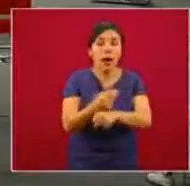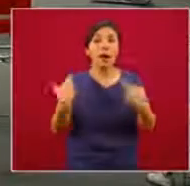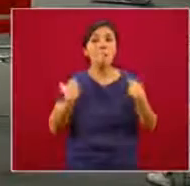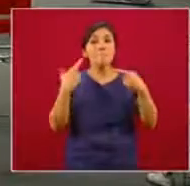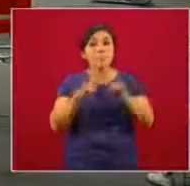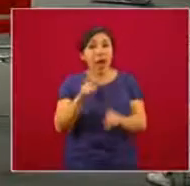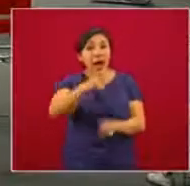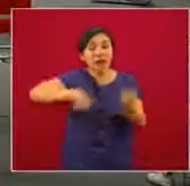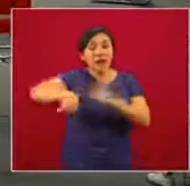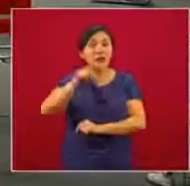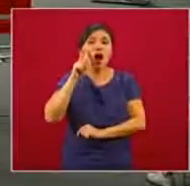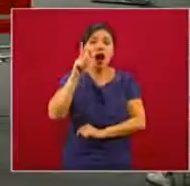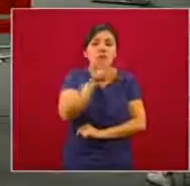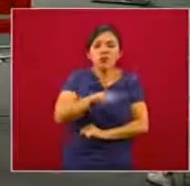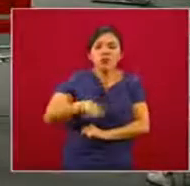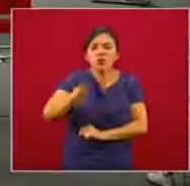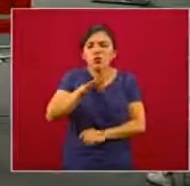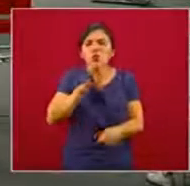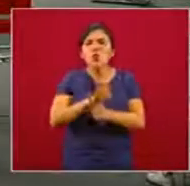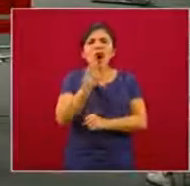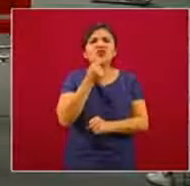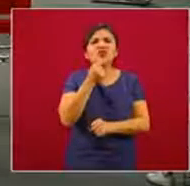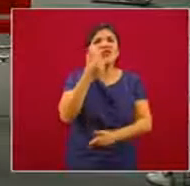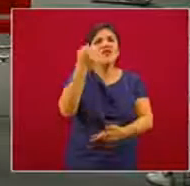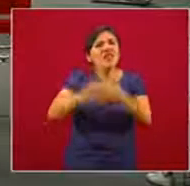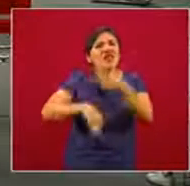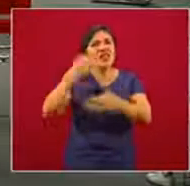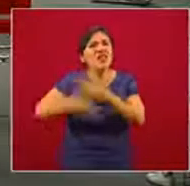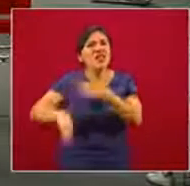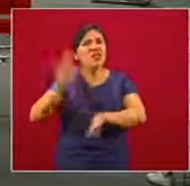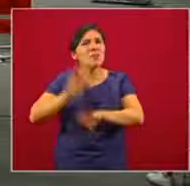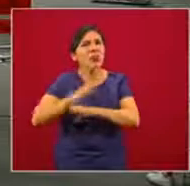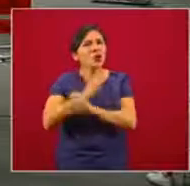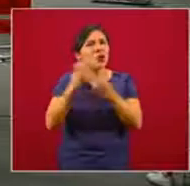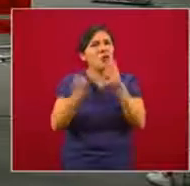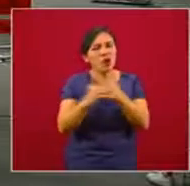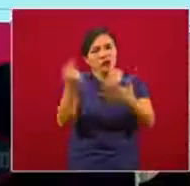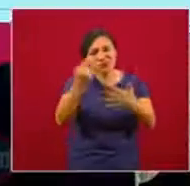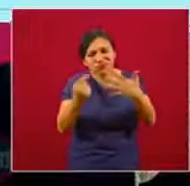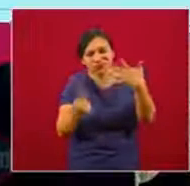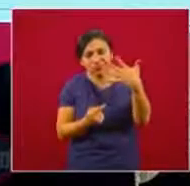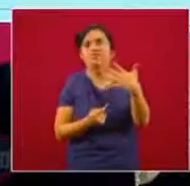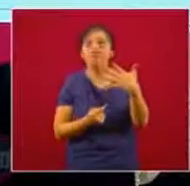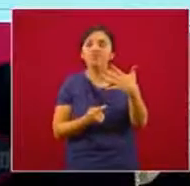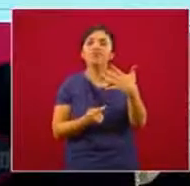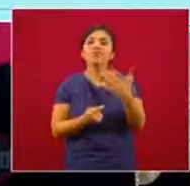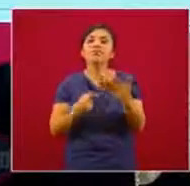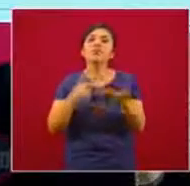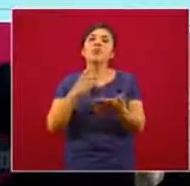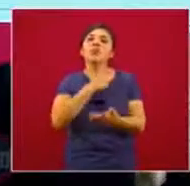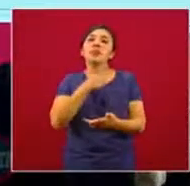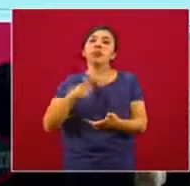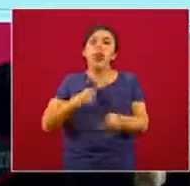remedy period, as we've been calling it. Teachers then will be able to see children that